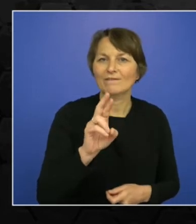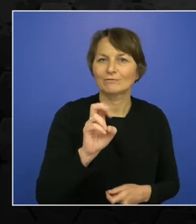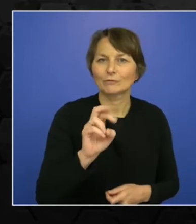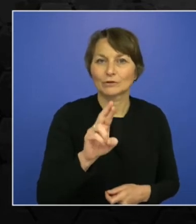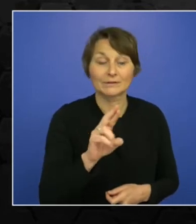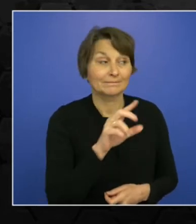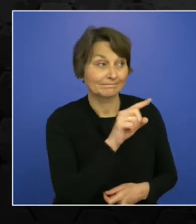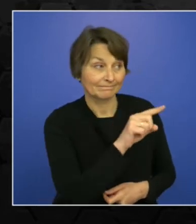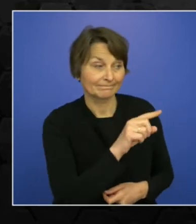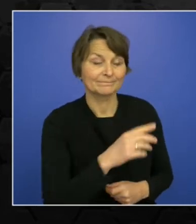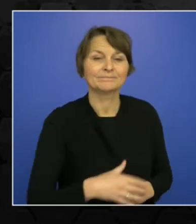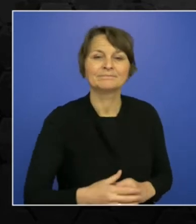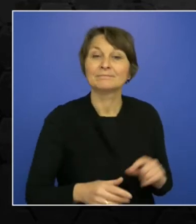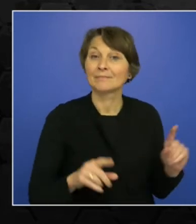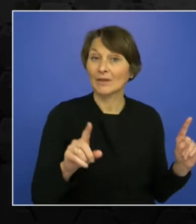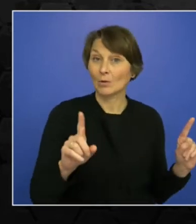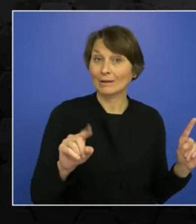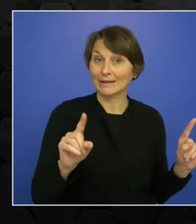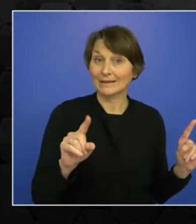button,